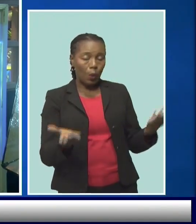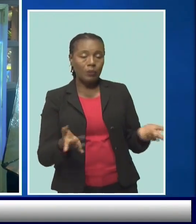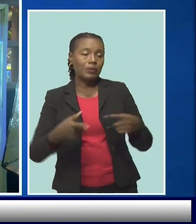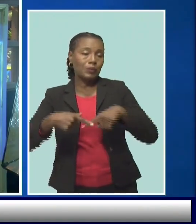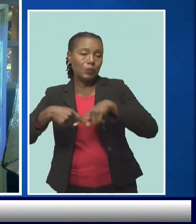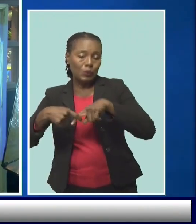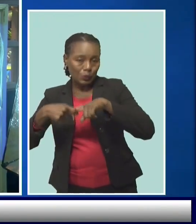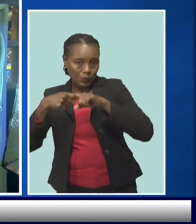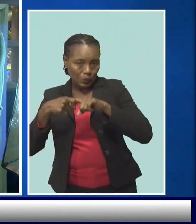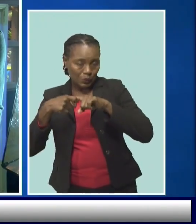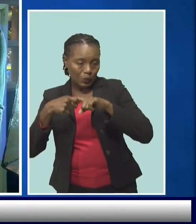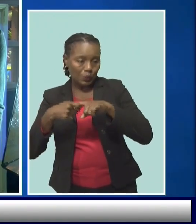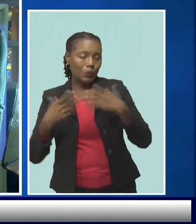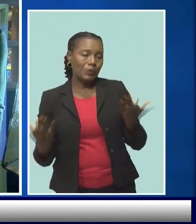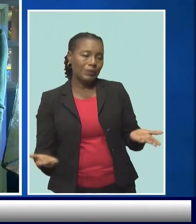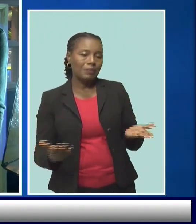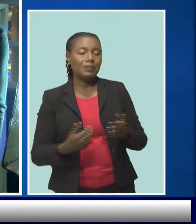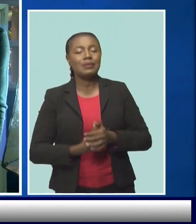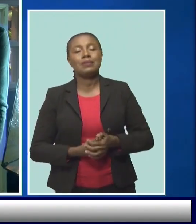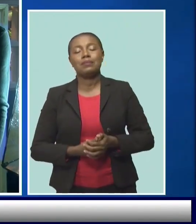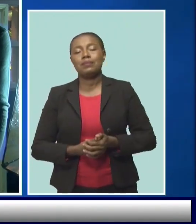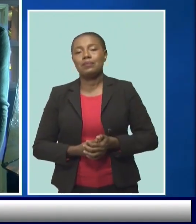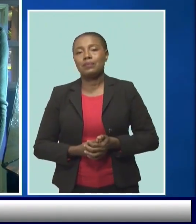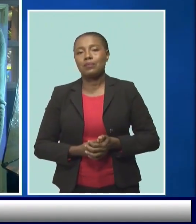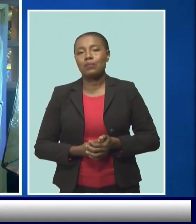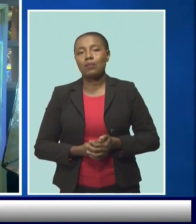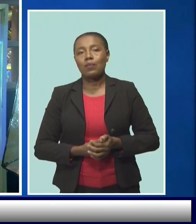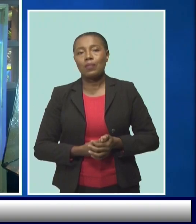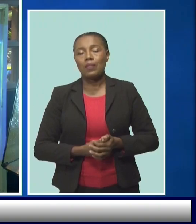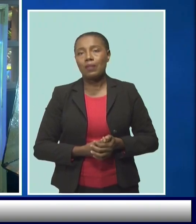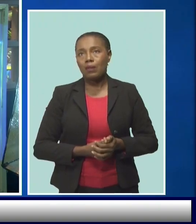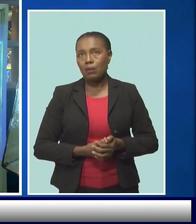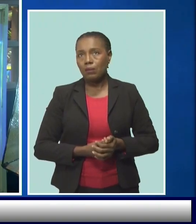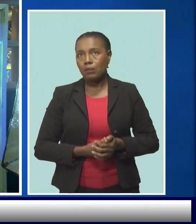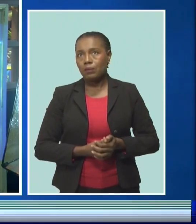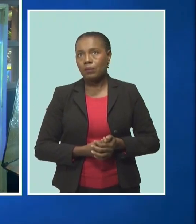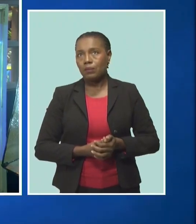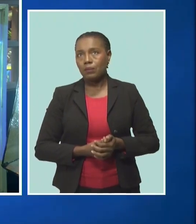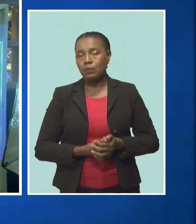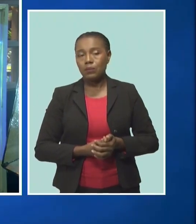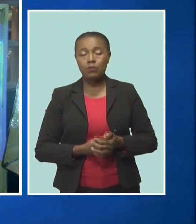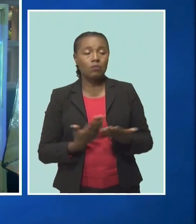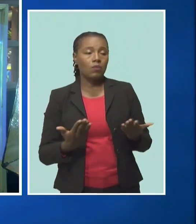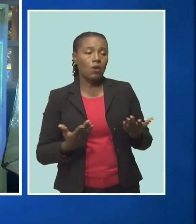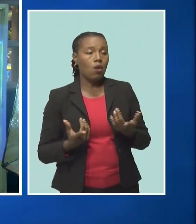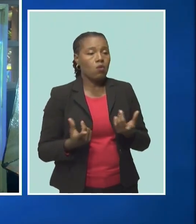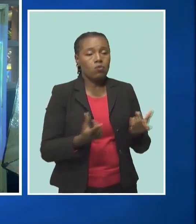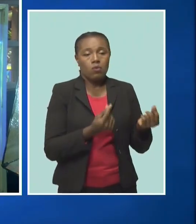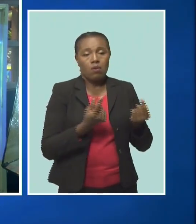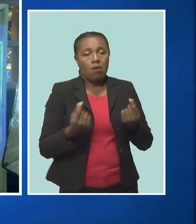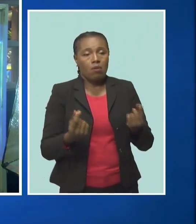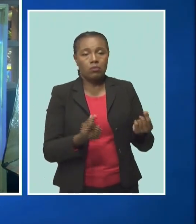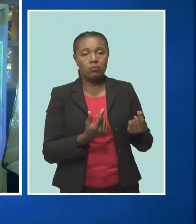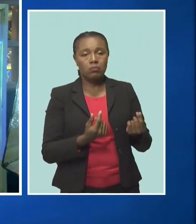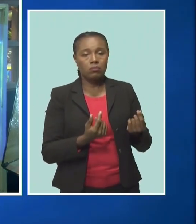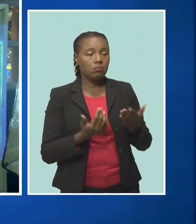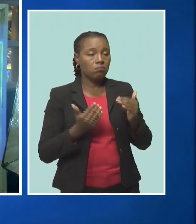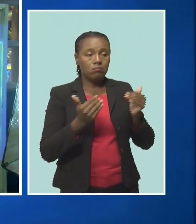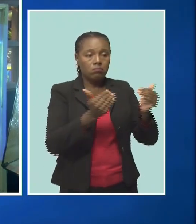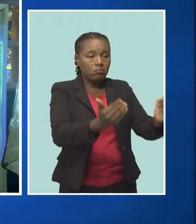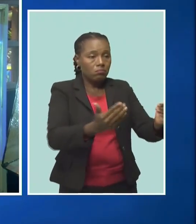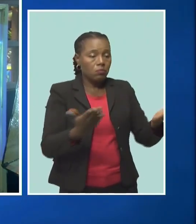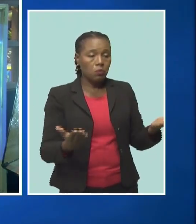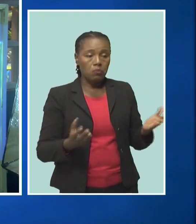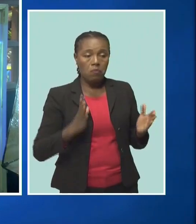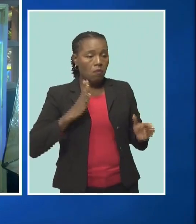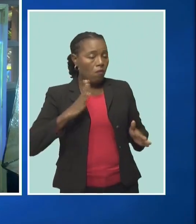November due to unfortunate situations. Armstrong said, listen, buddy, do what you gotta do. You know, it's